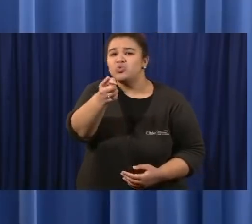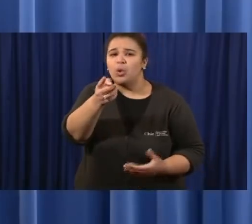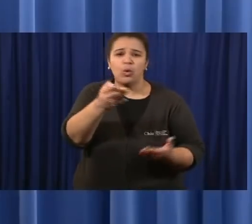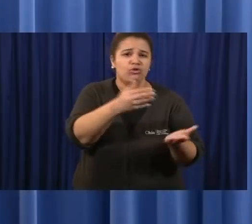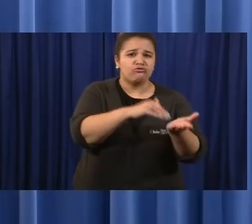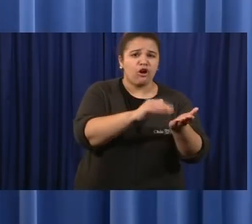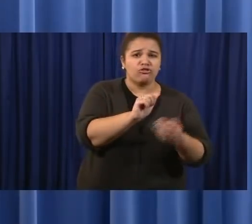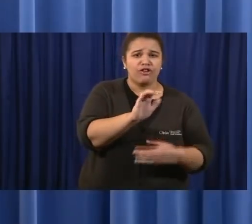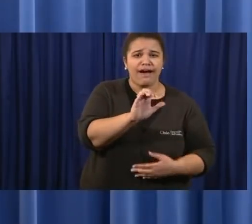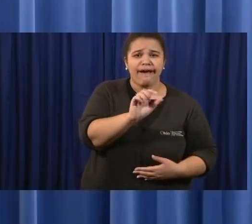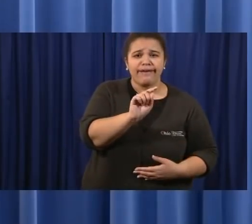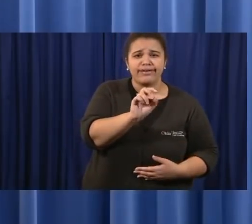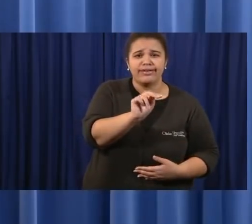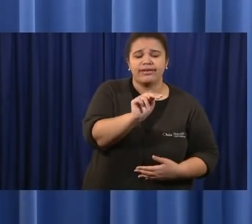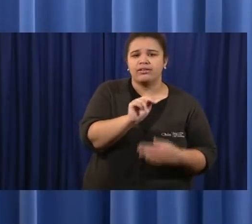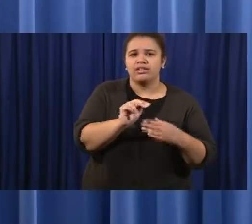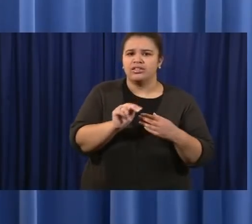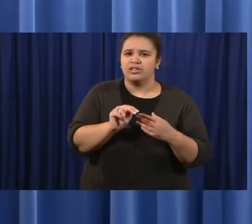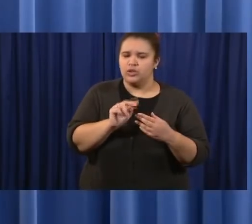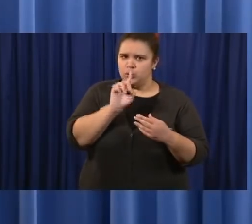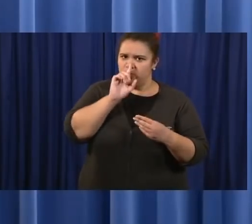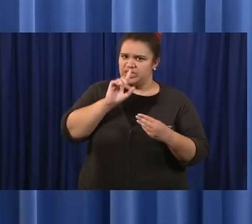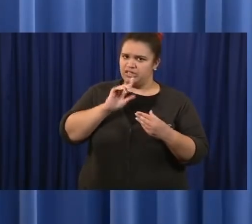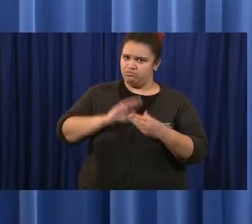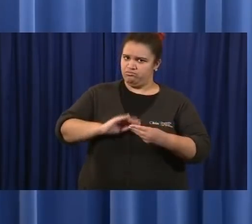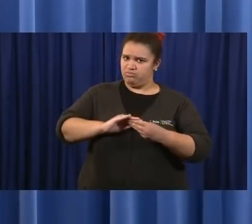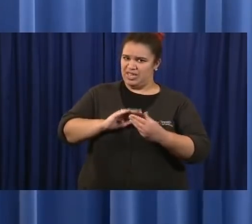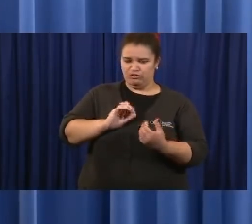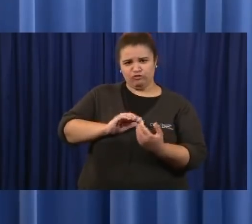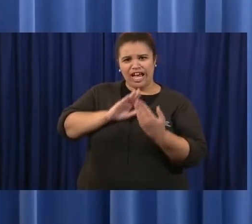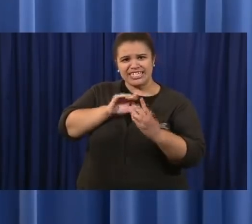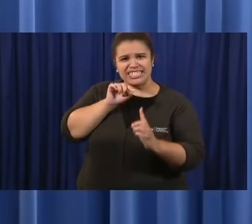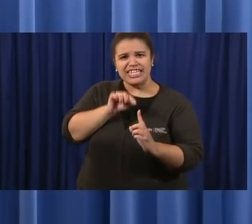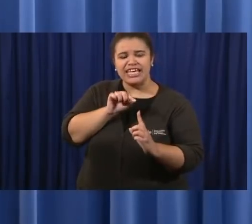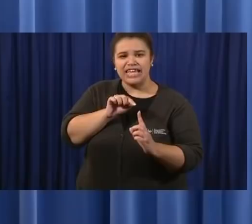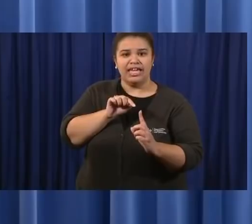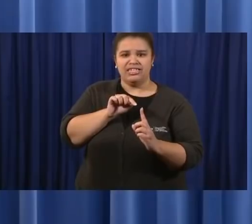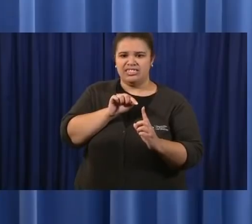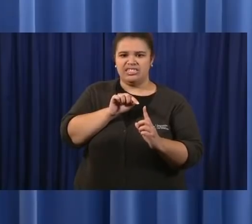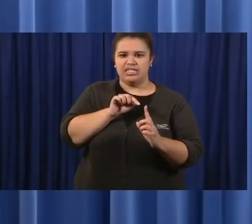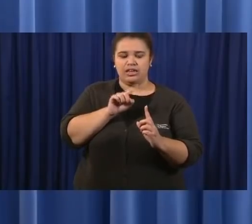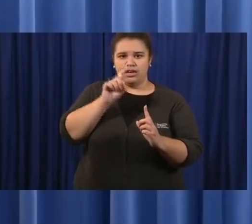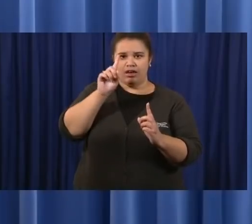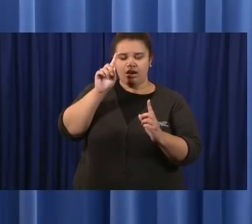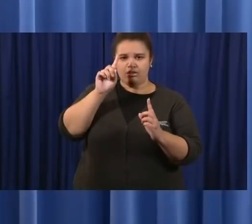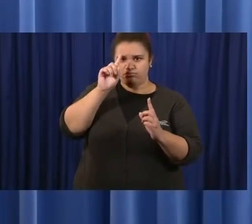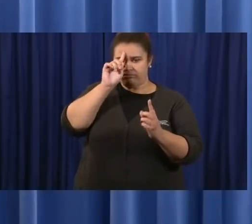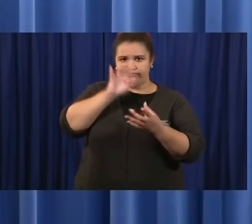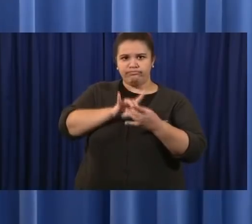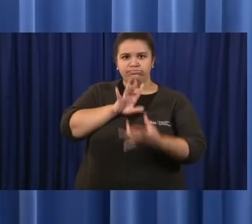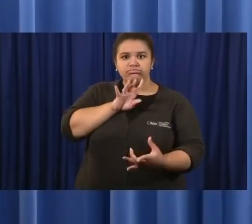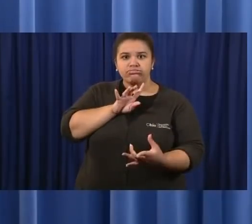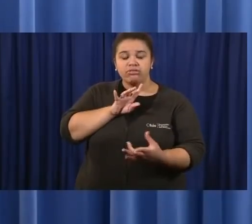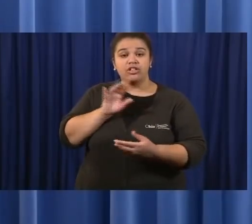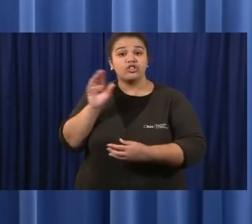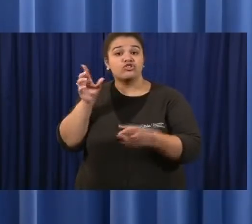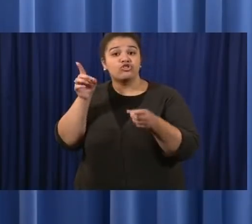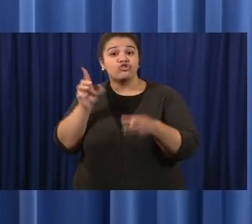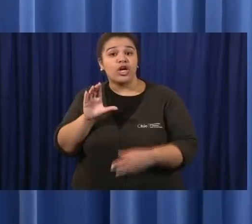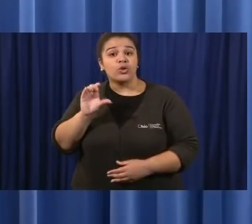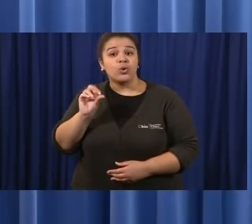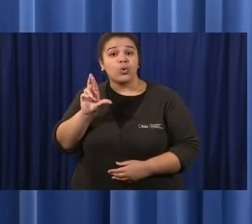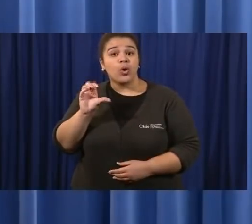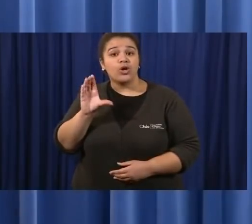the on-the-ground experience that this facility has and with what Director Corcoran said is supposed to be happening?